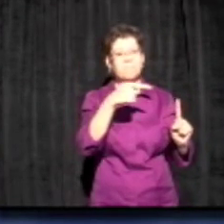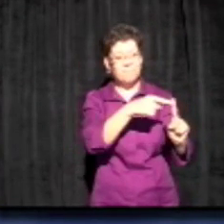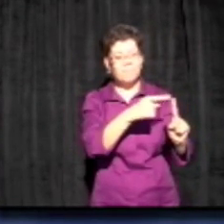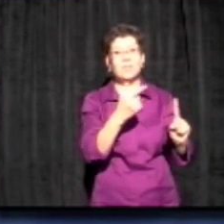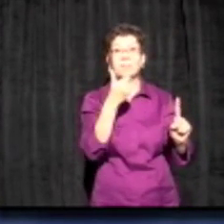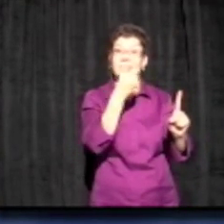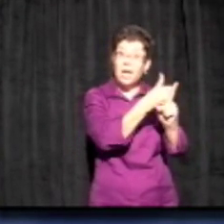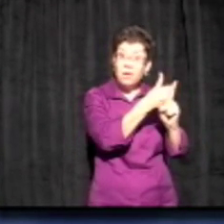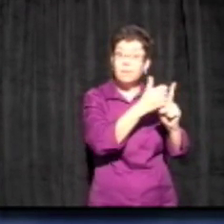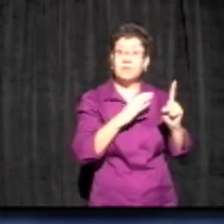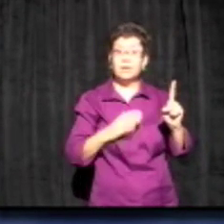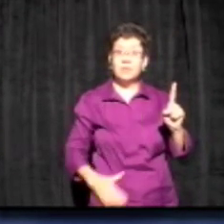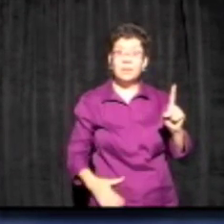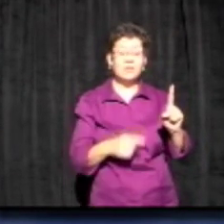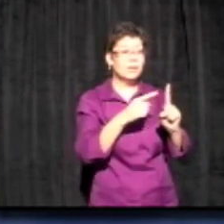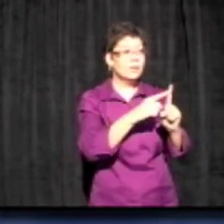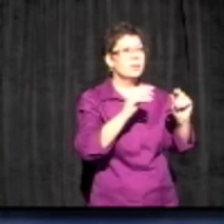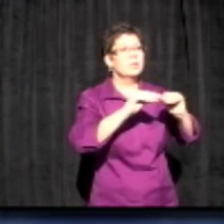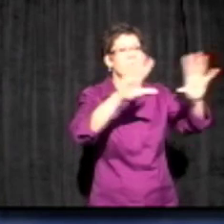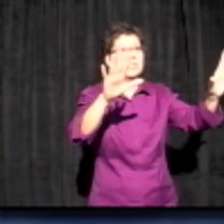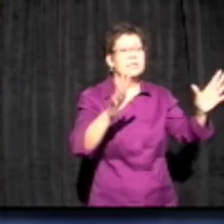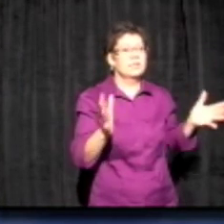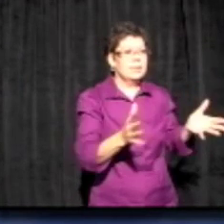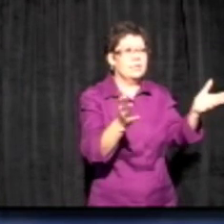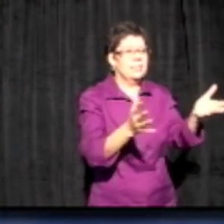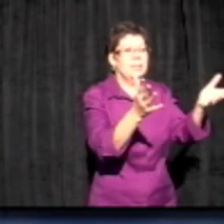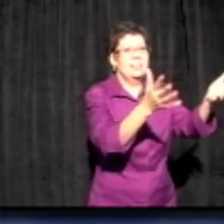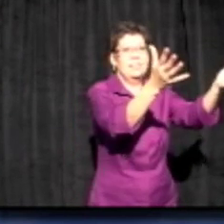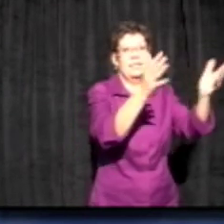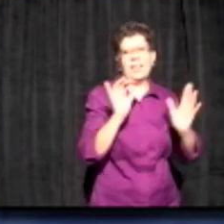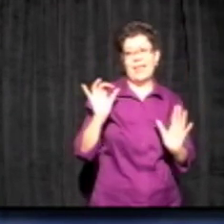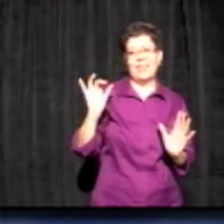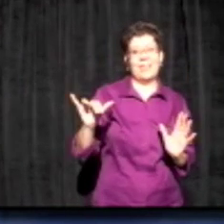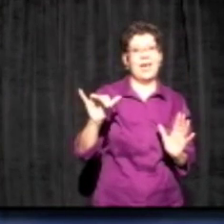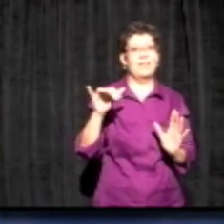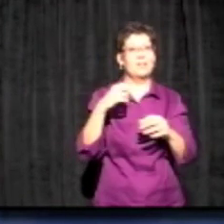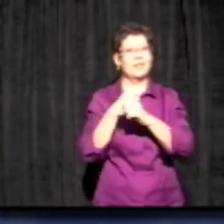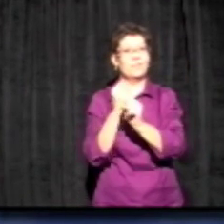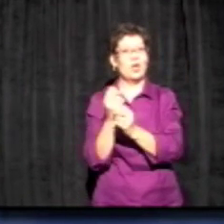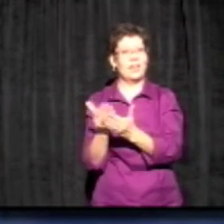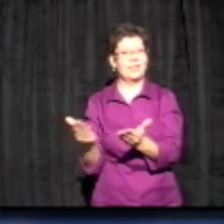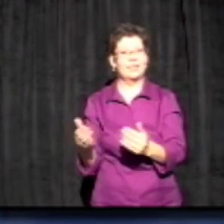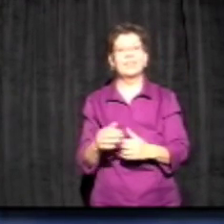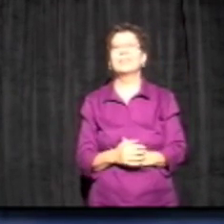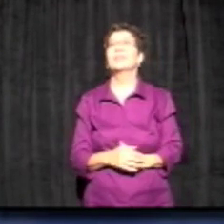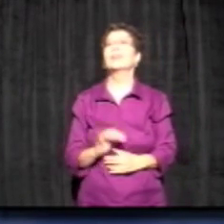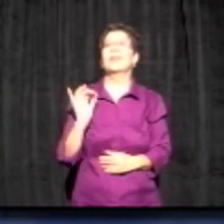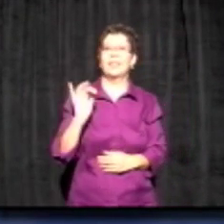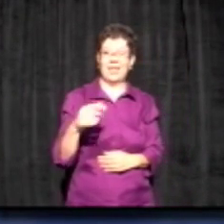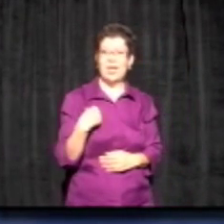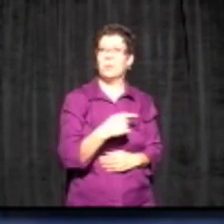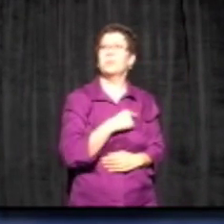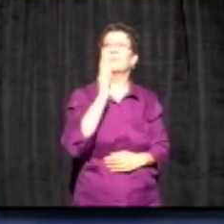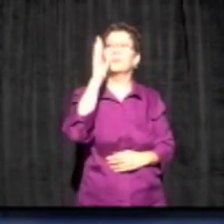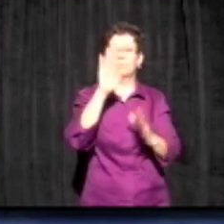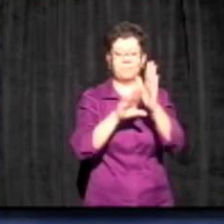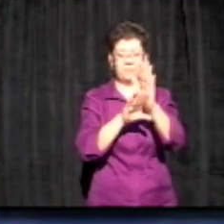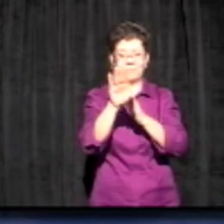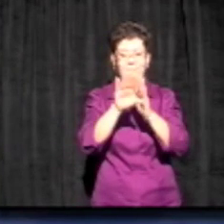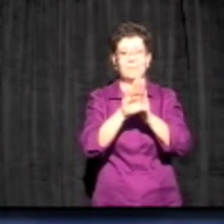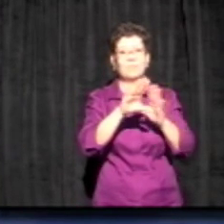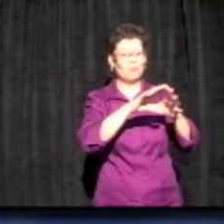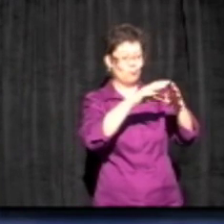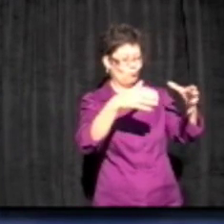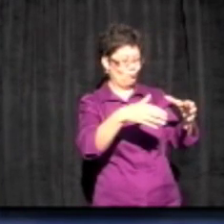the advocacy of users of your product. And we intend to develop an advocacy base for the